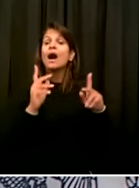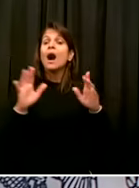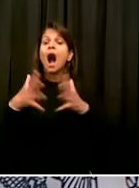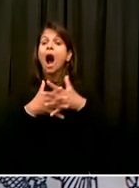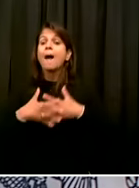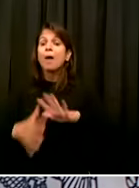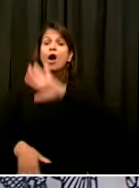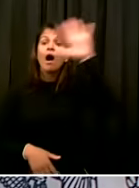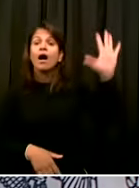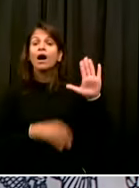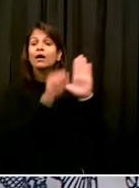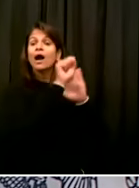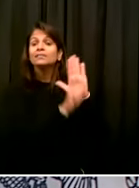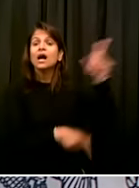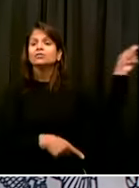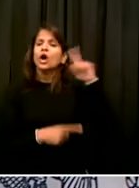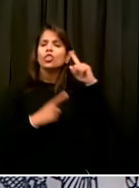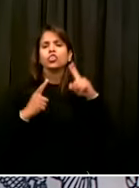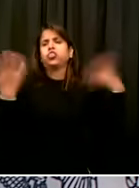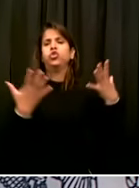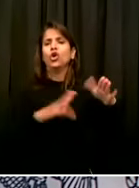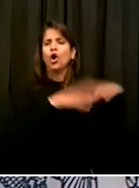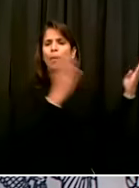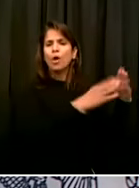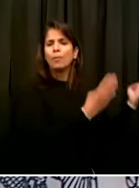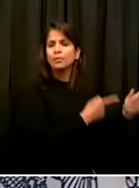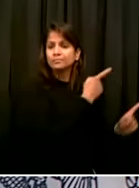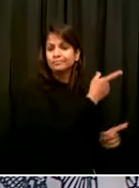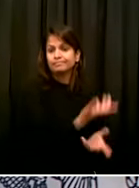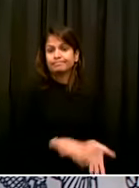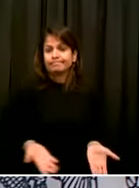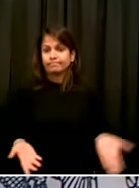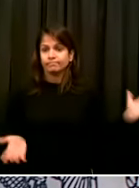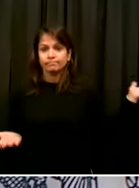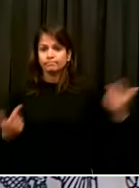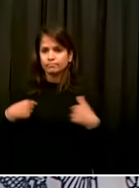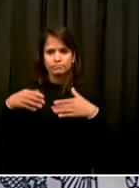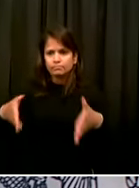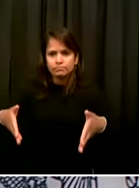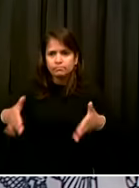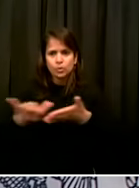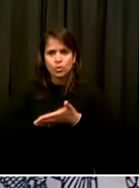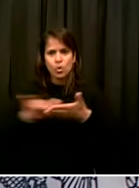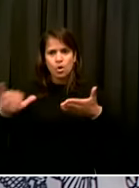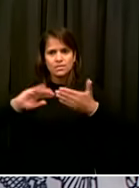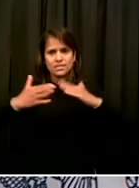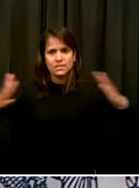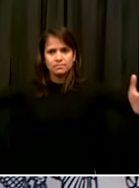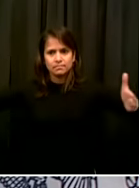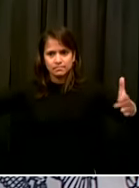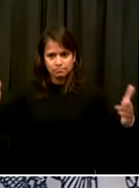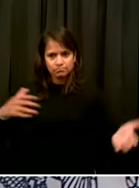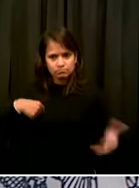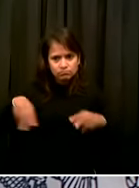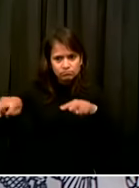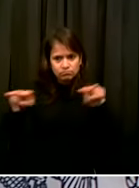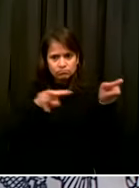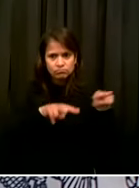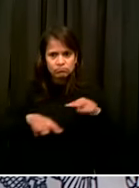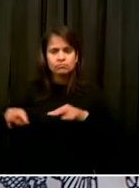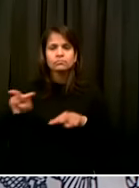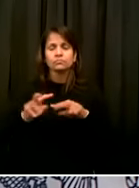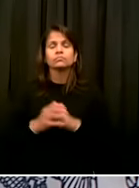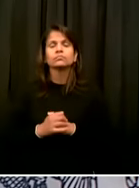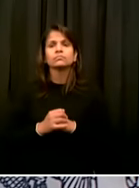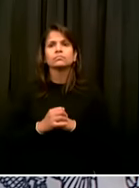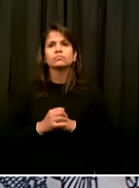to fighting the coronavirus. We have one of the lowest rates of infection anywhere in America. We are far, far below any standard set